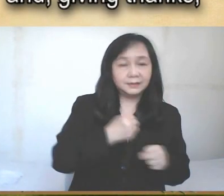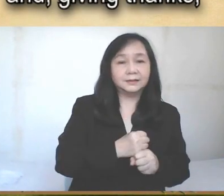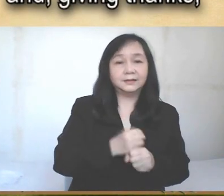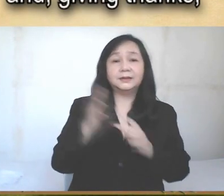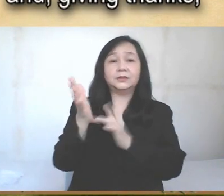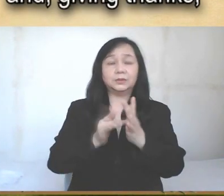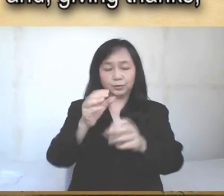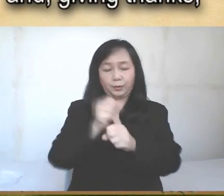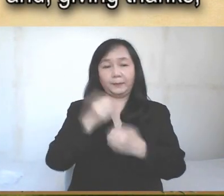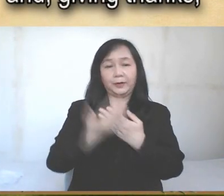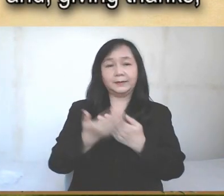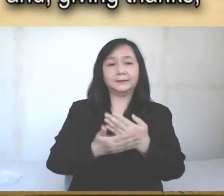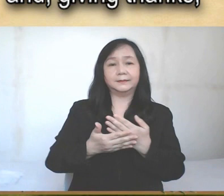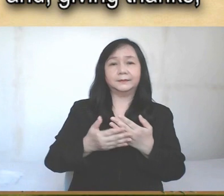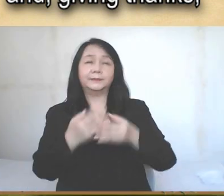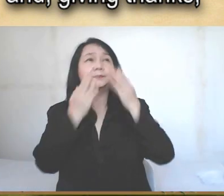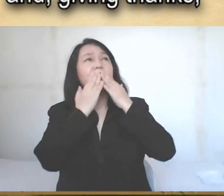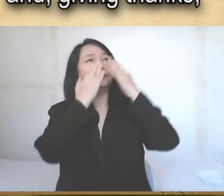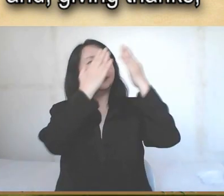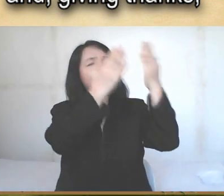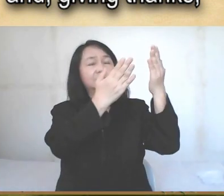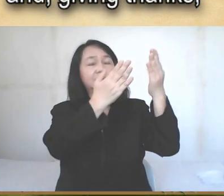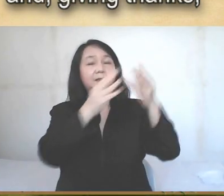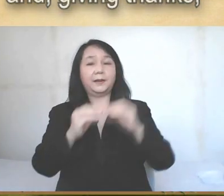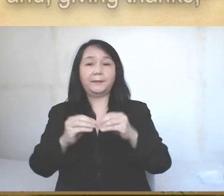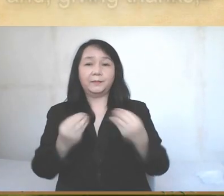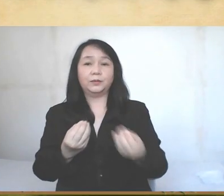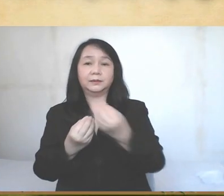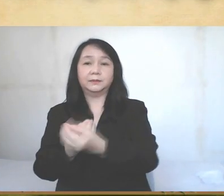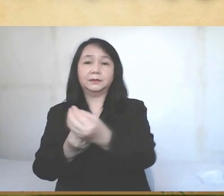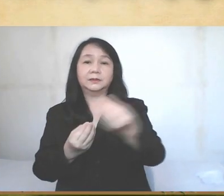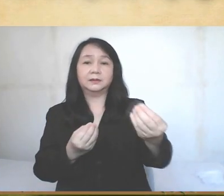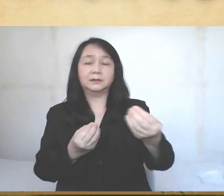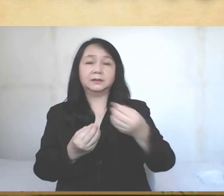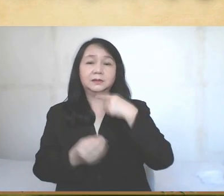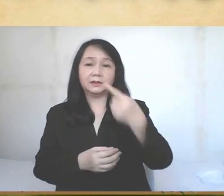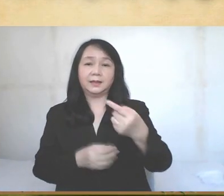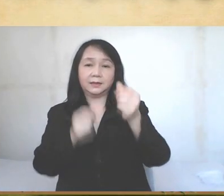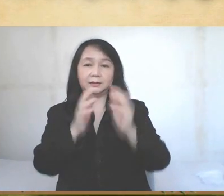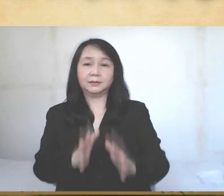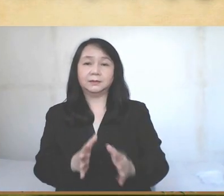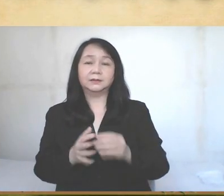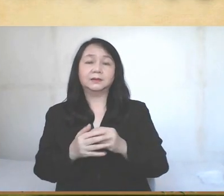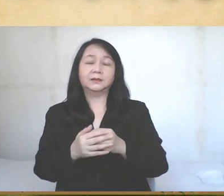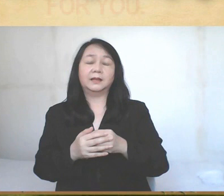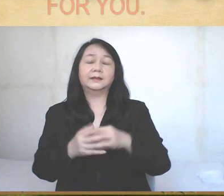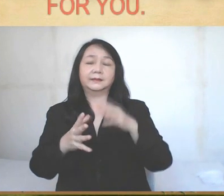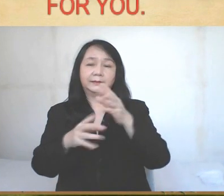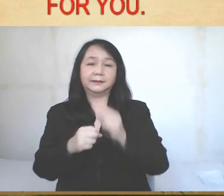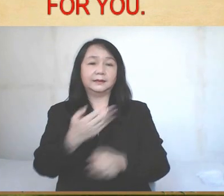his passion, he took bread, and giving thanks, broke it, and gave it to his disciples,